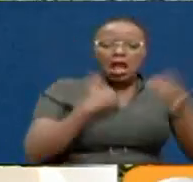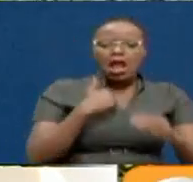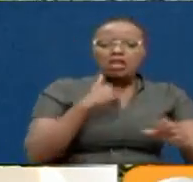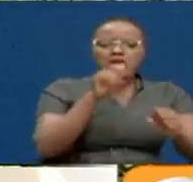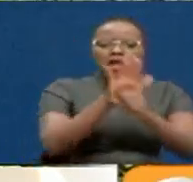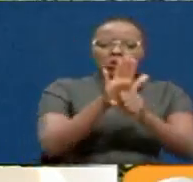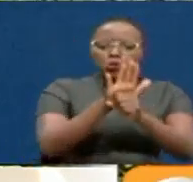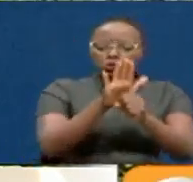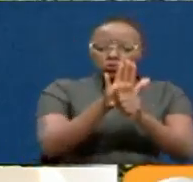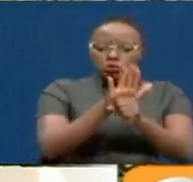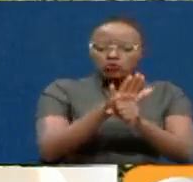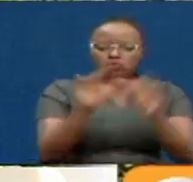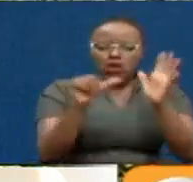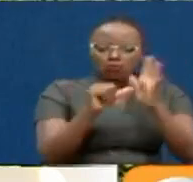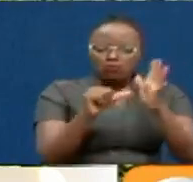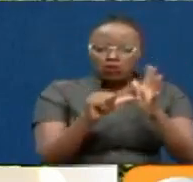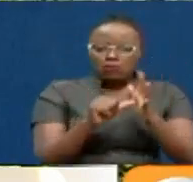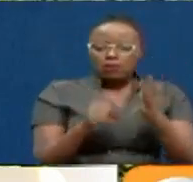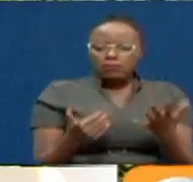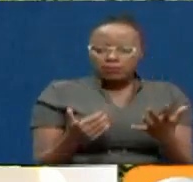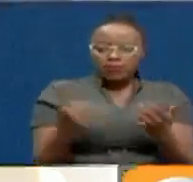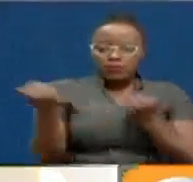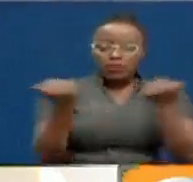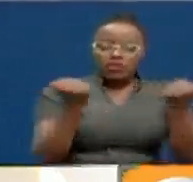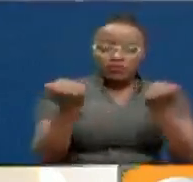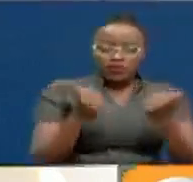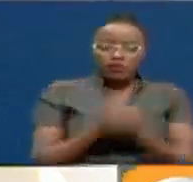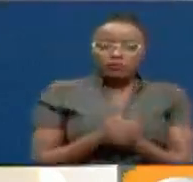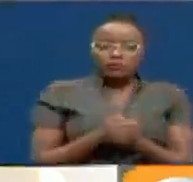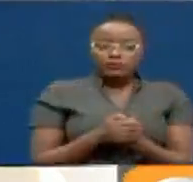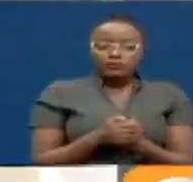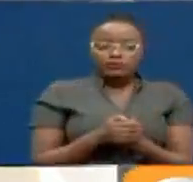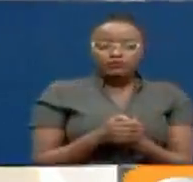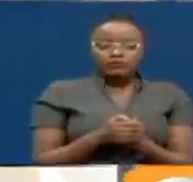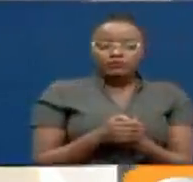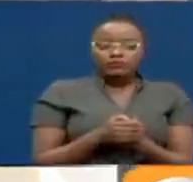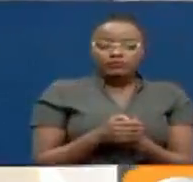of problems in that vehicle.